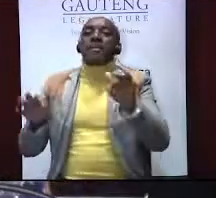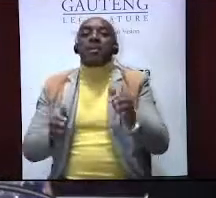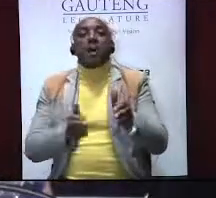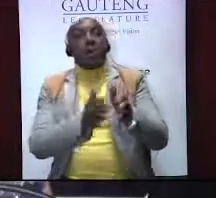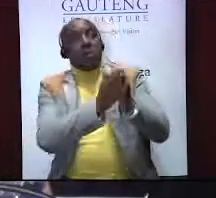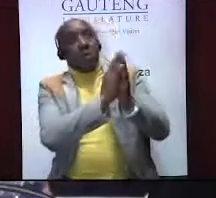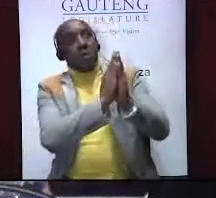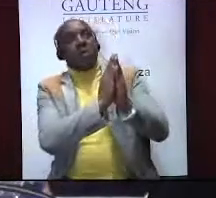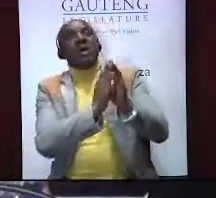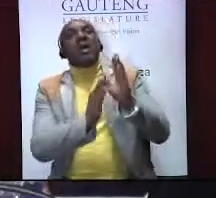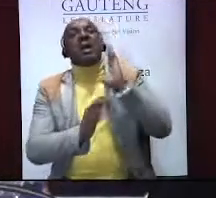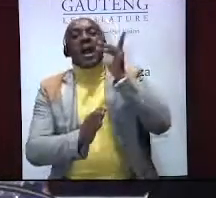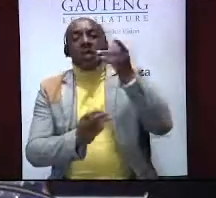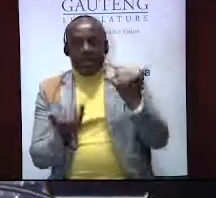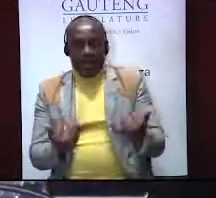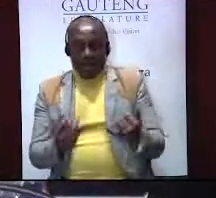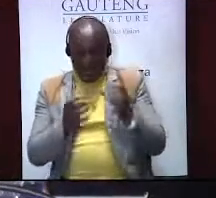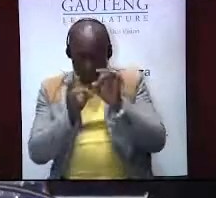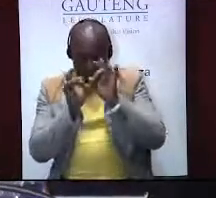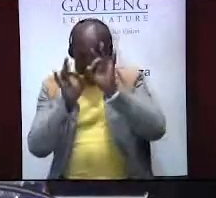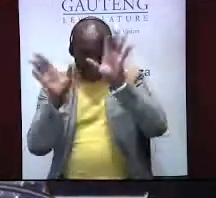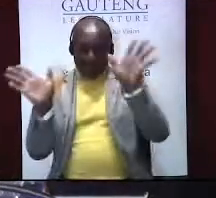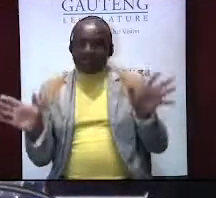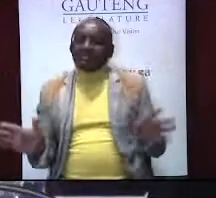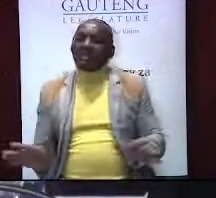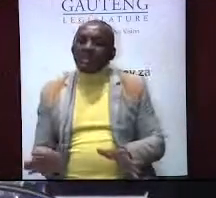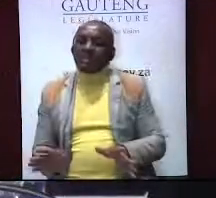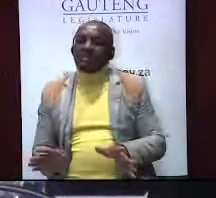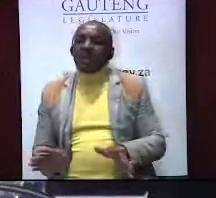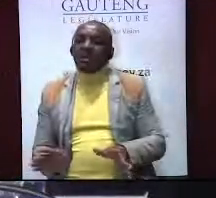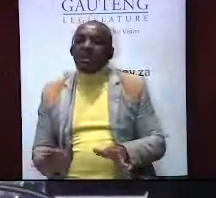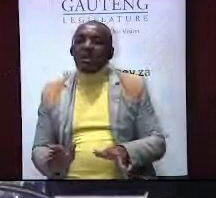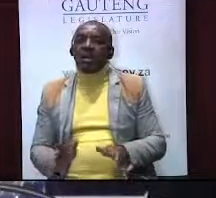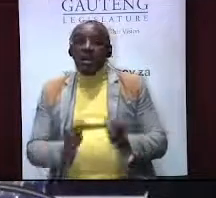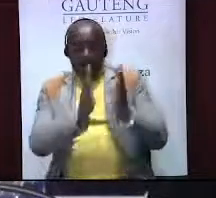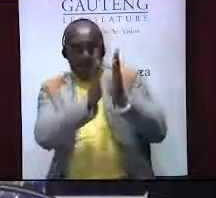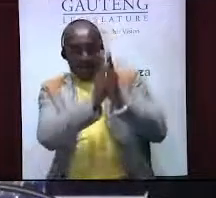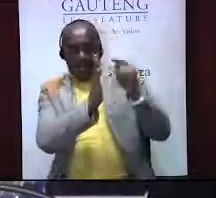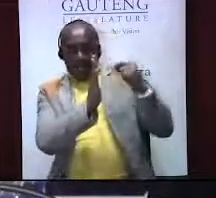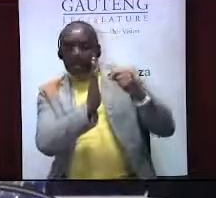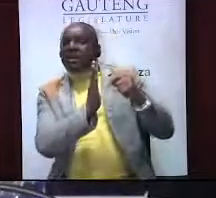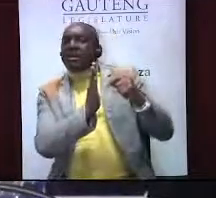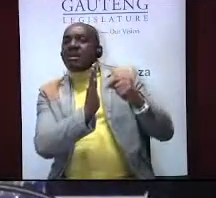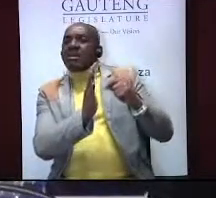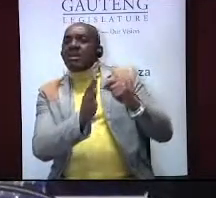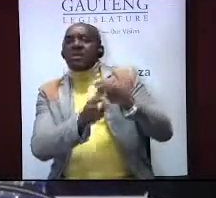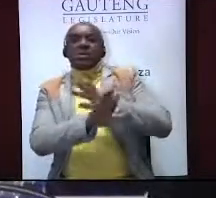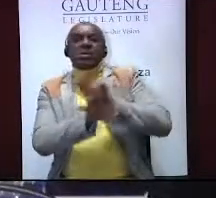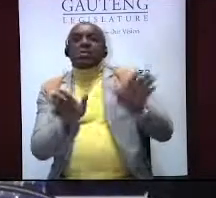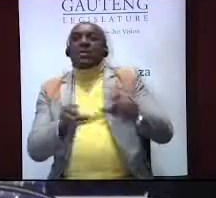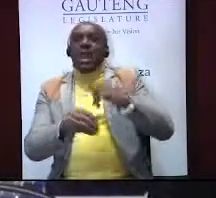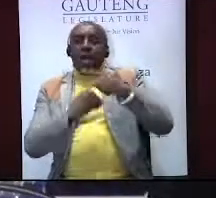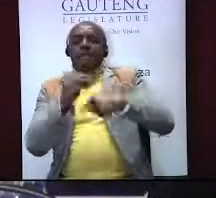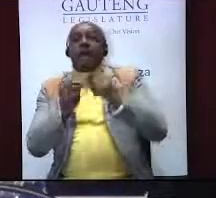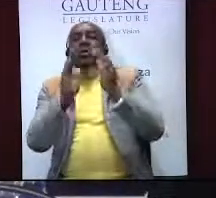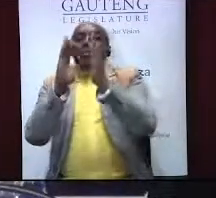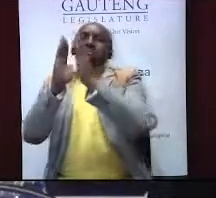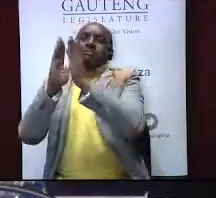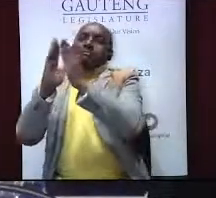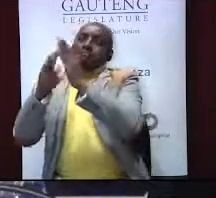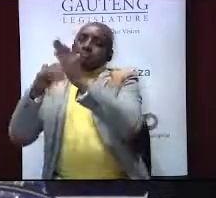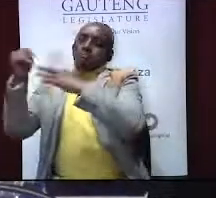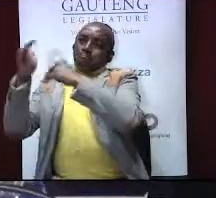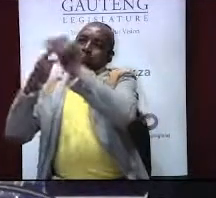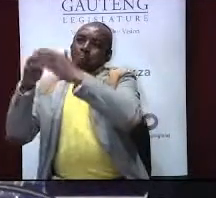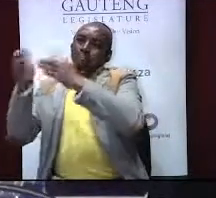let me clarify the concept church. The church is not just the building. The church is you